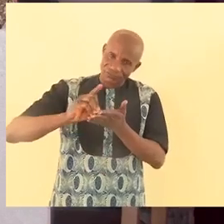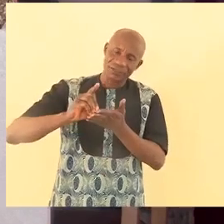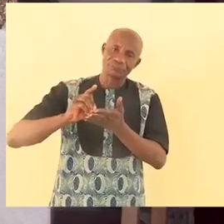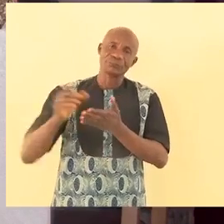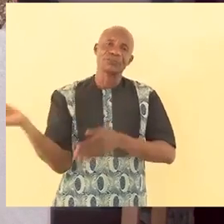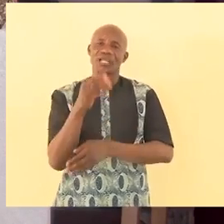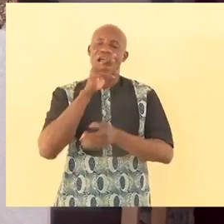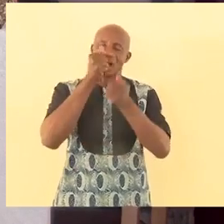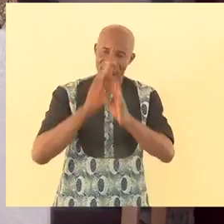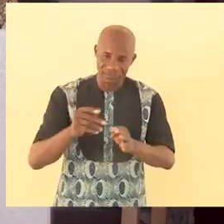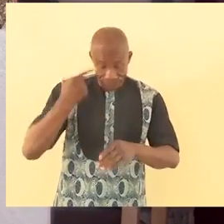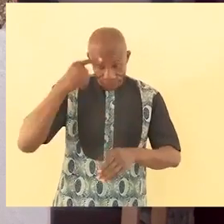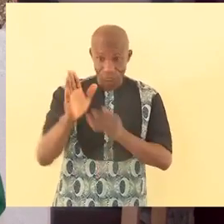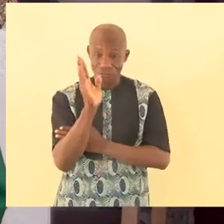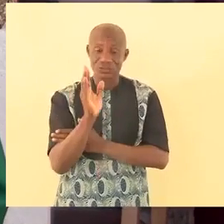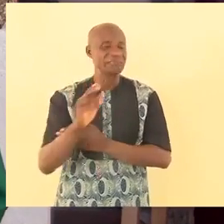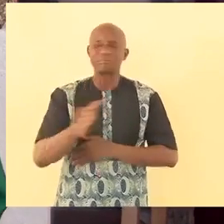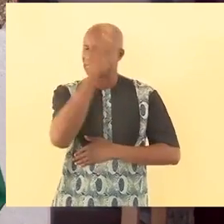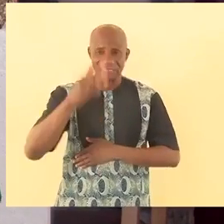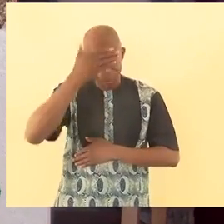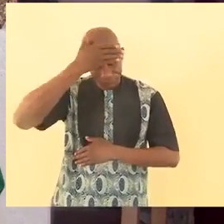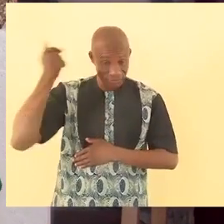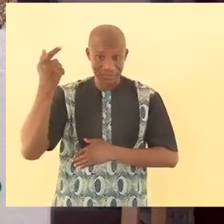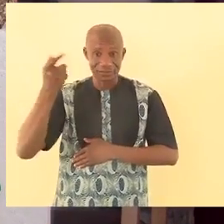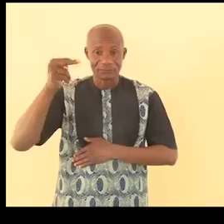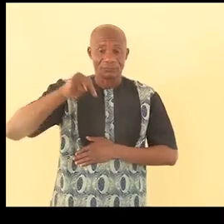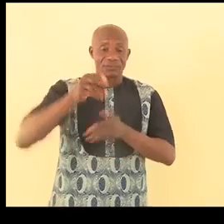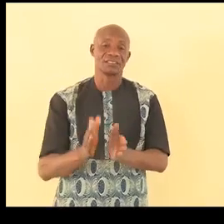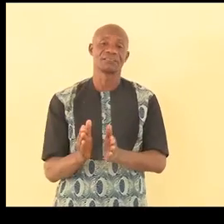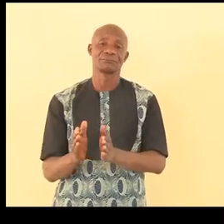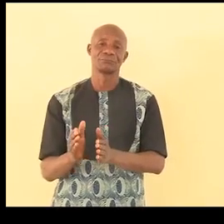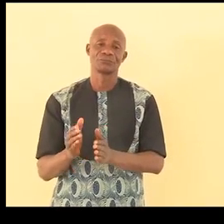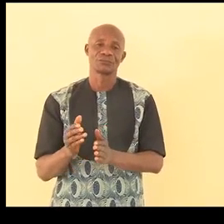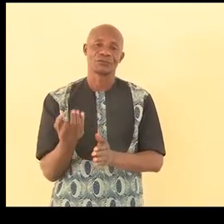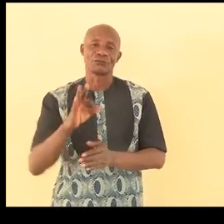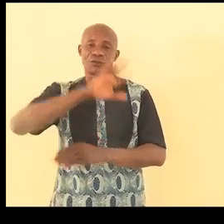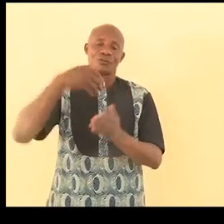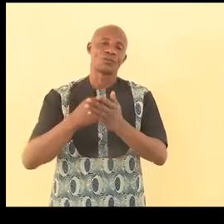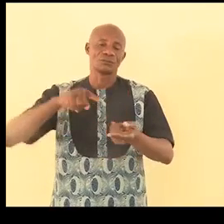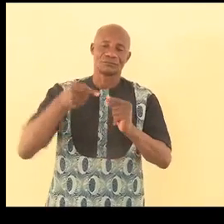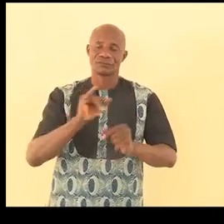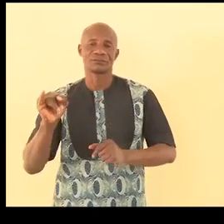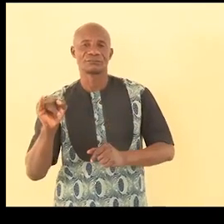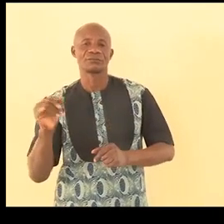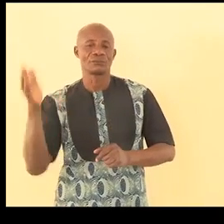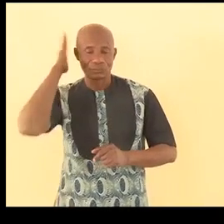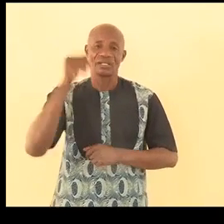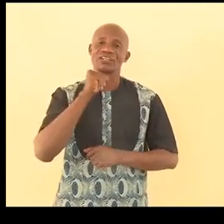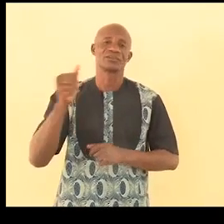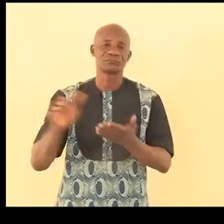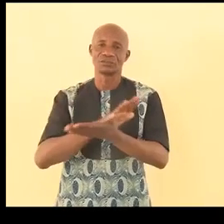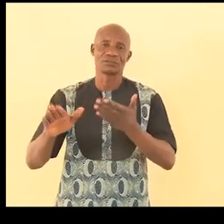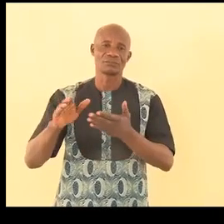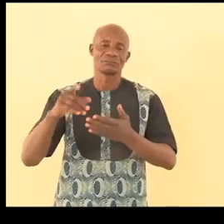are blessed, for God never forgets the needy, and the hope of all the afflicted shall not